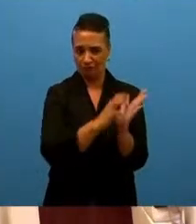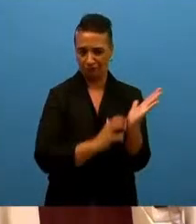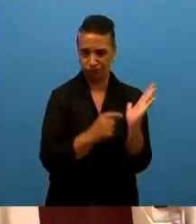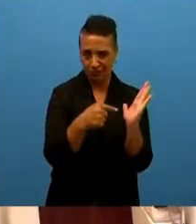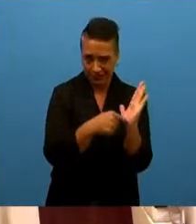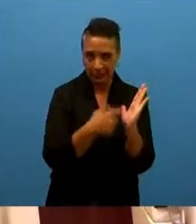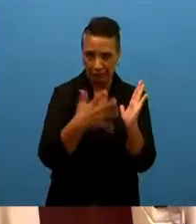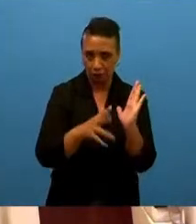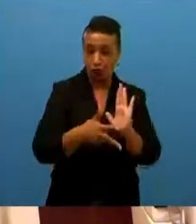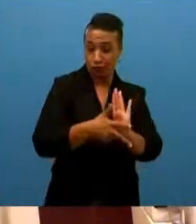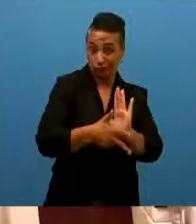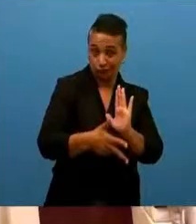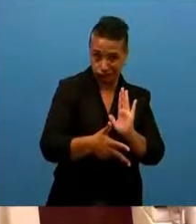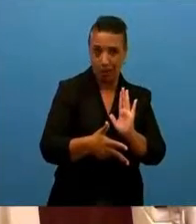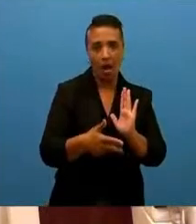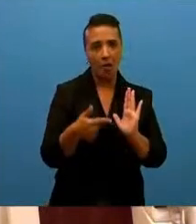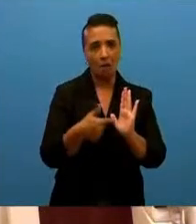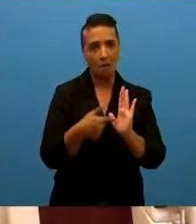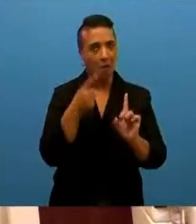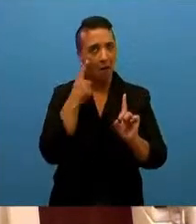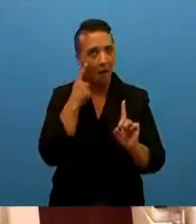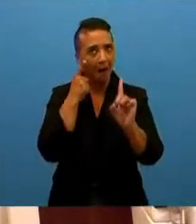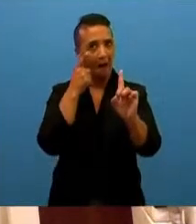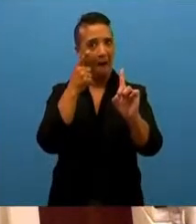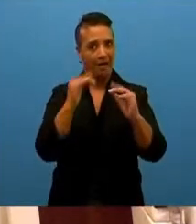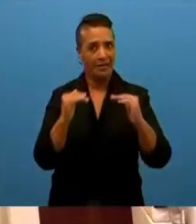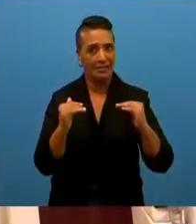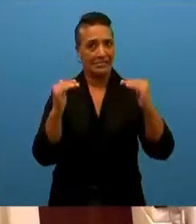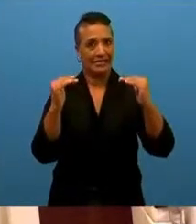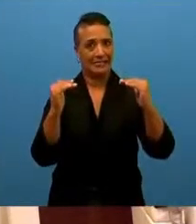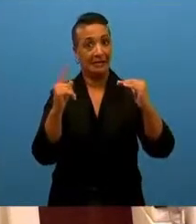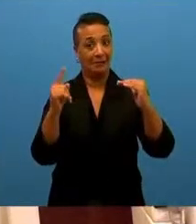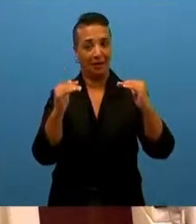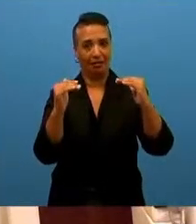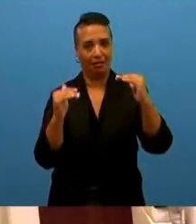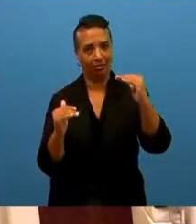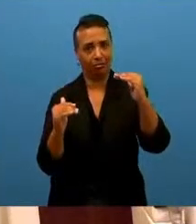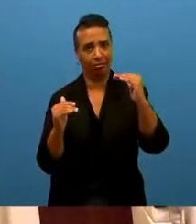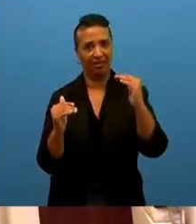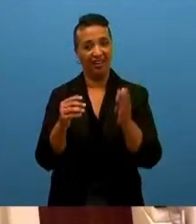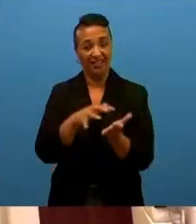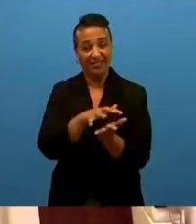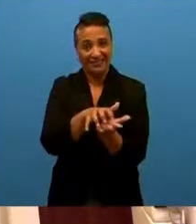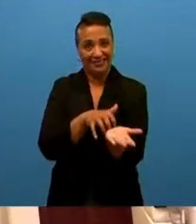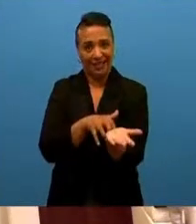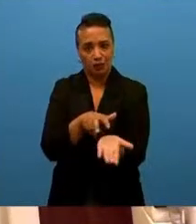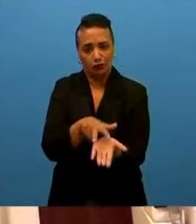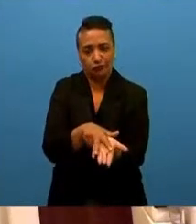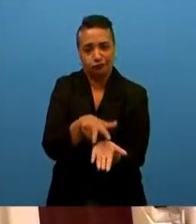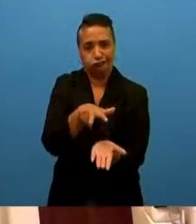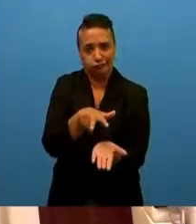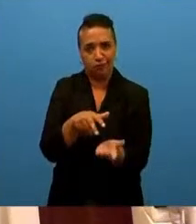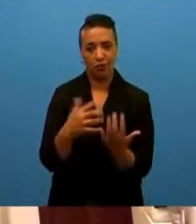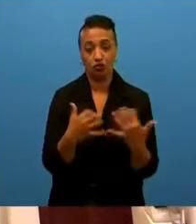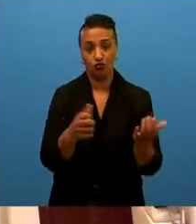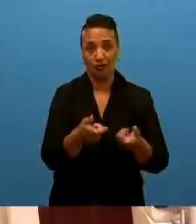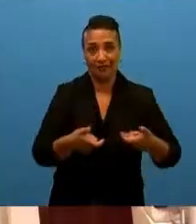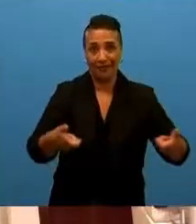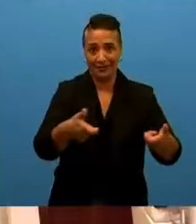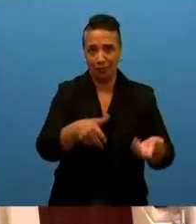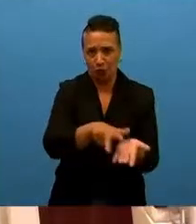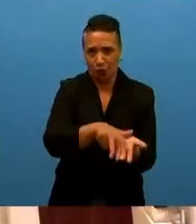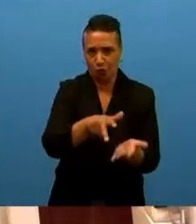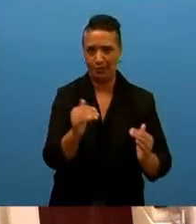resolution was more ambitious than the final text ultimately adopted by General Assembly.